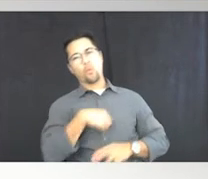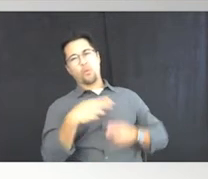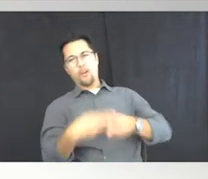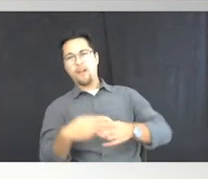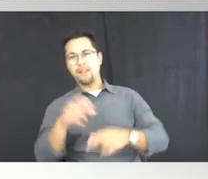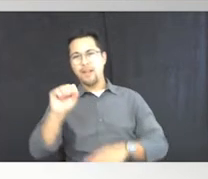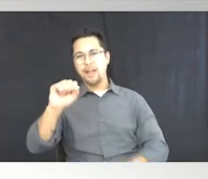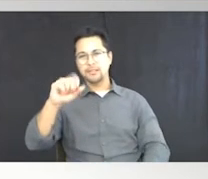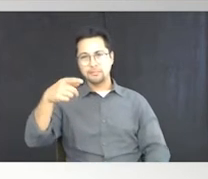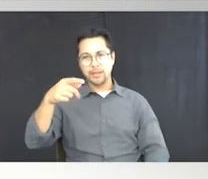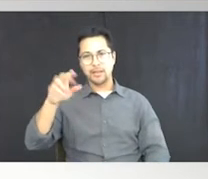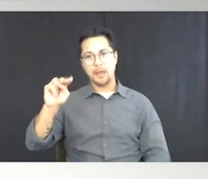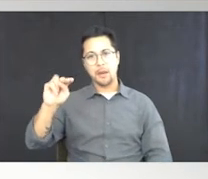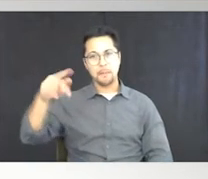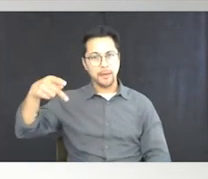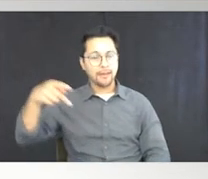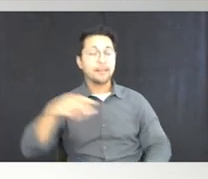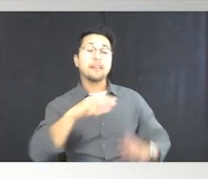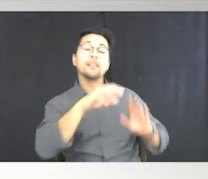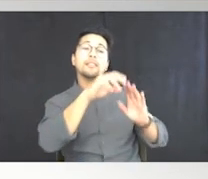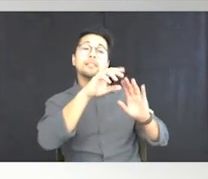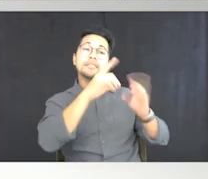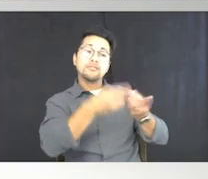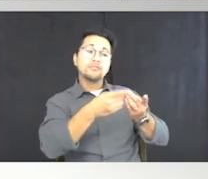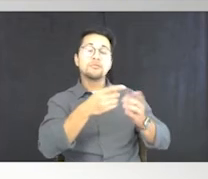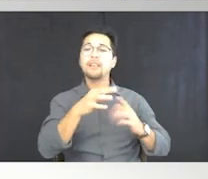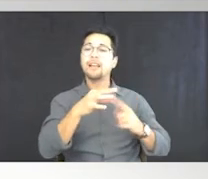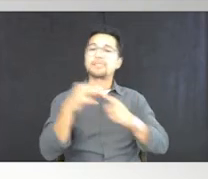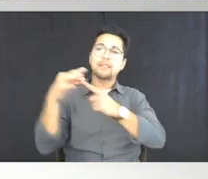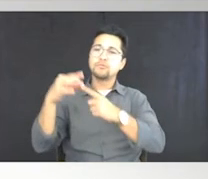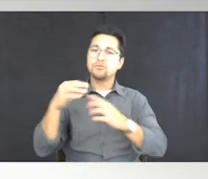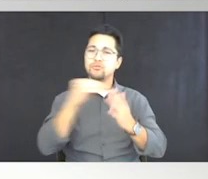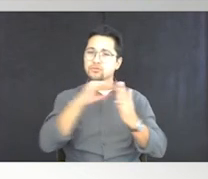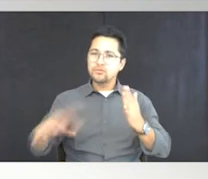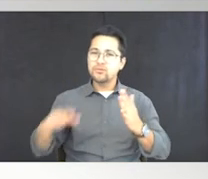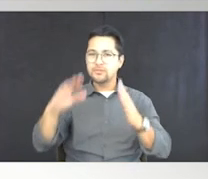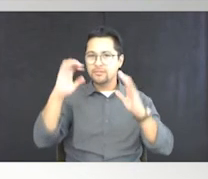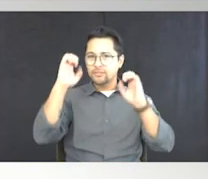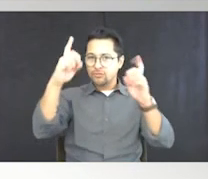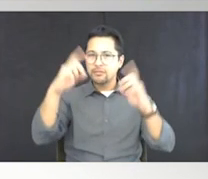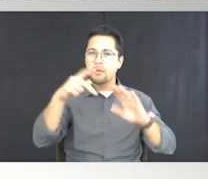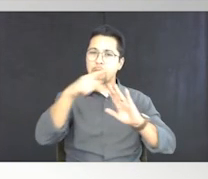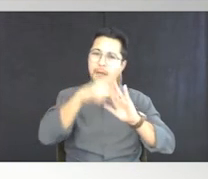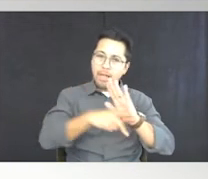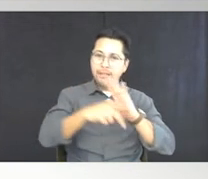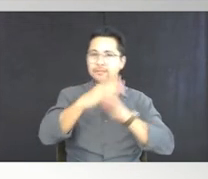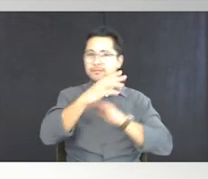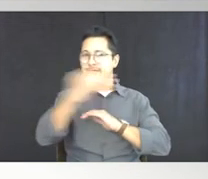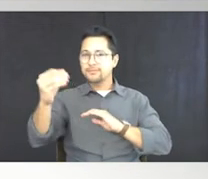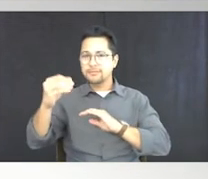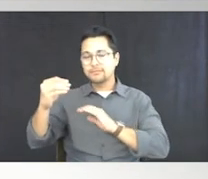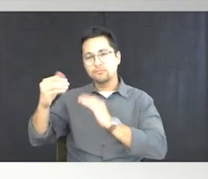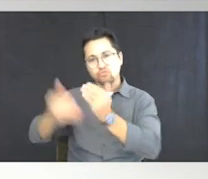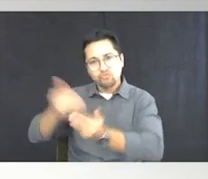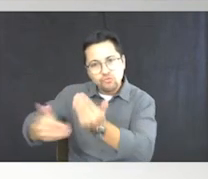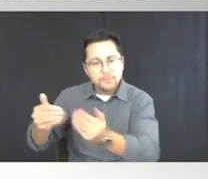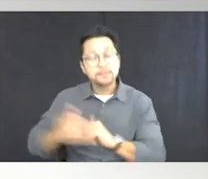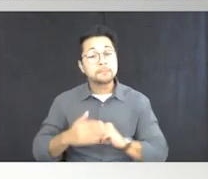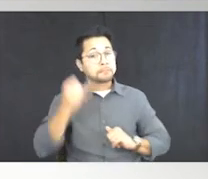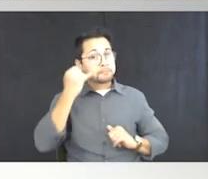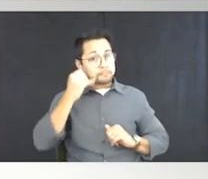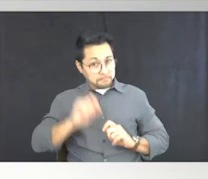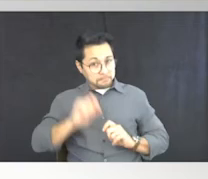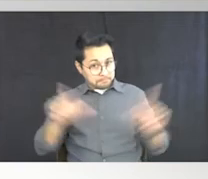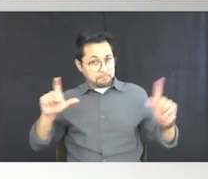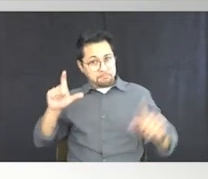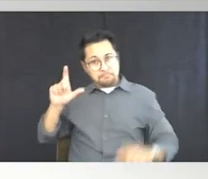an SPNP. It's the district's exceptional student education policies and procedures. And when you go to